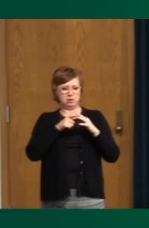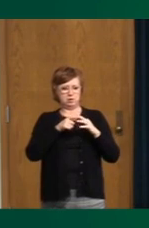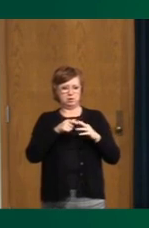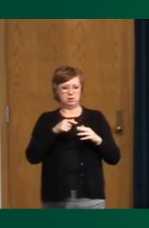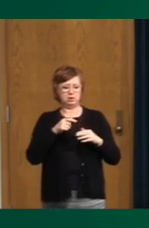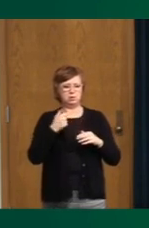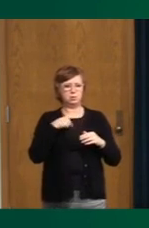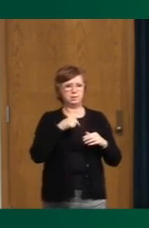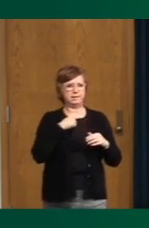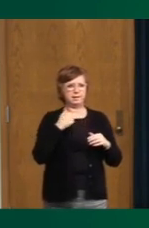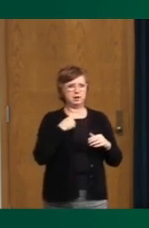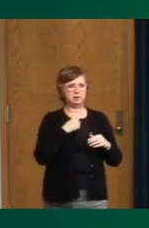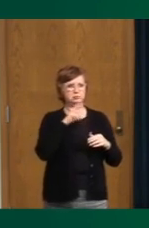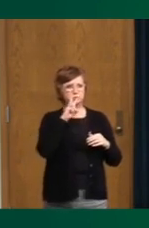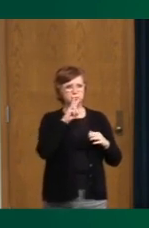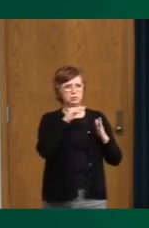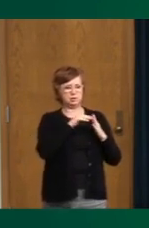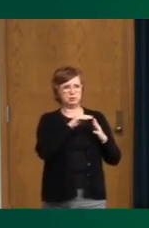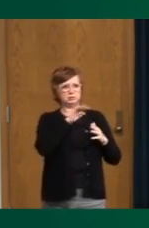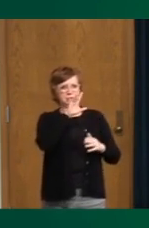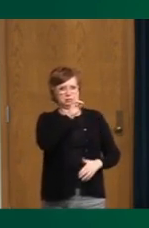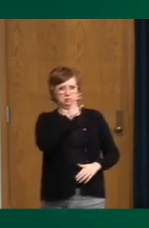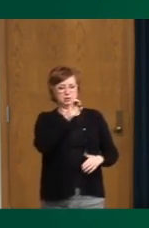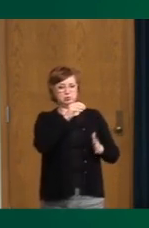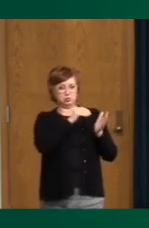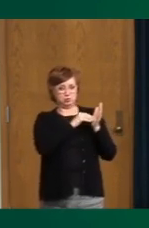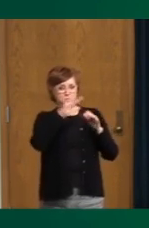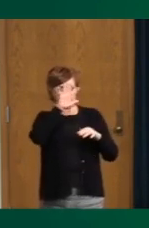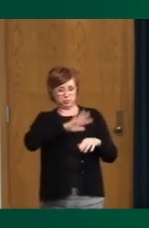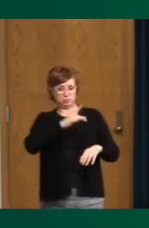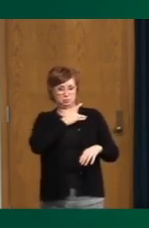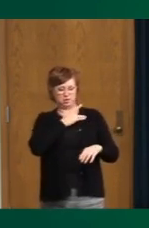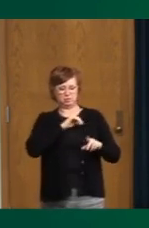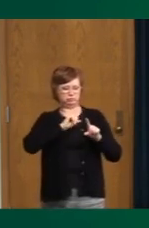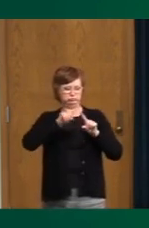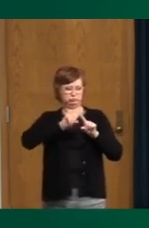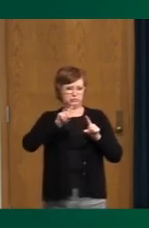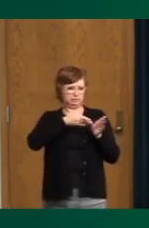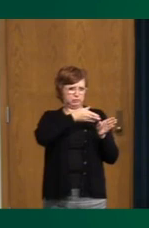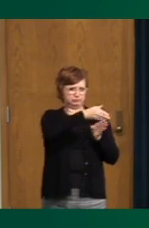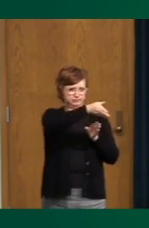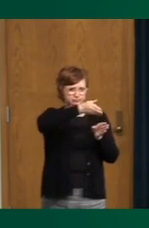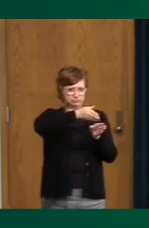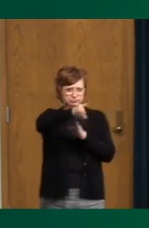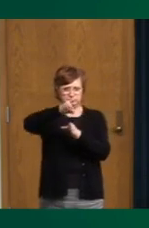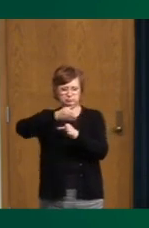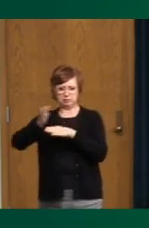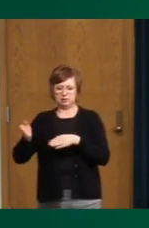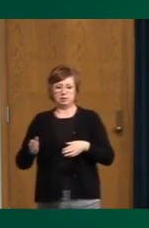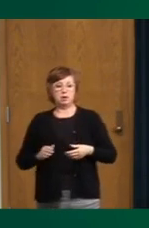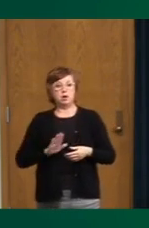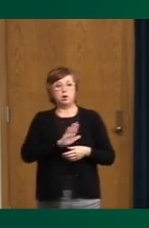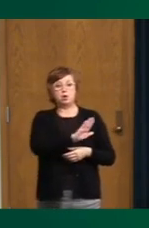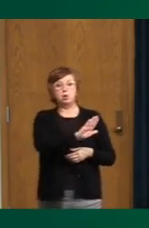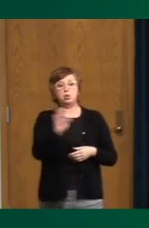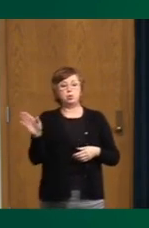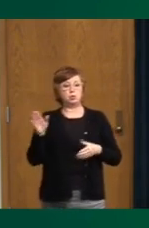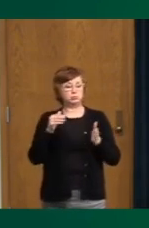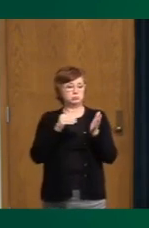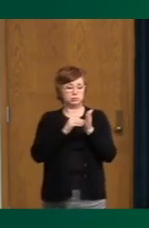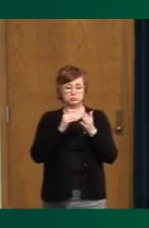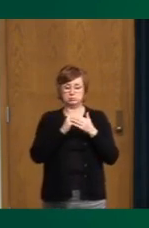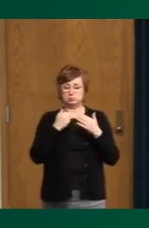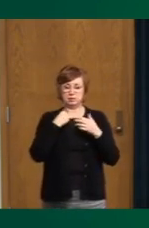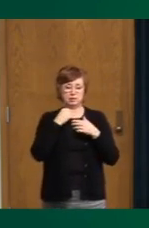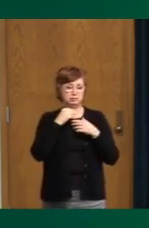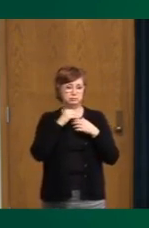about 2,700 doctors in the province that are practicing in various disciplines, and they all have avenues to voice the